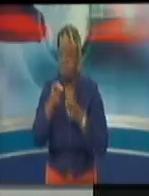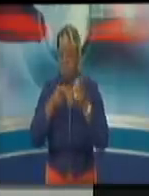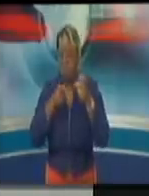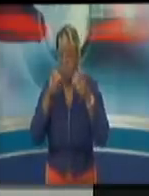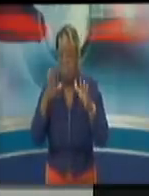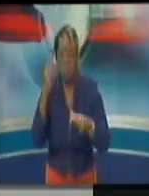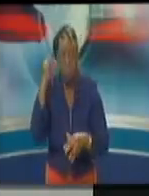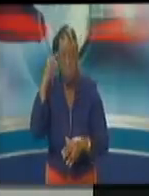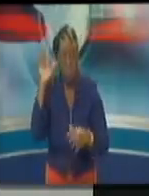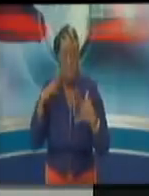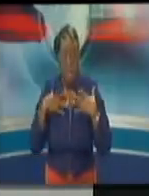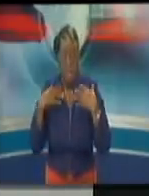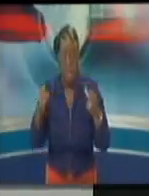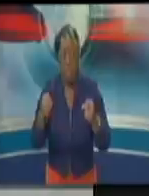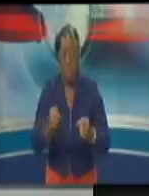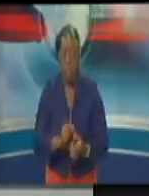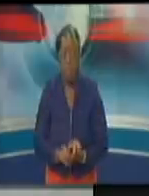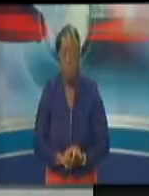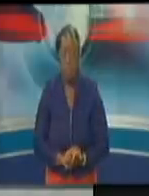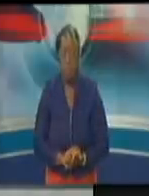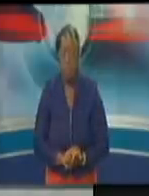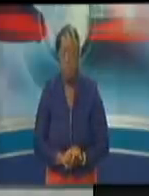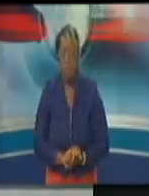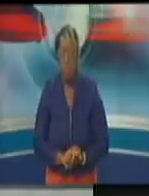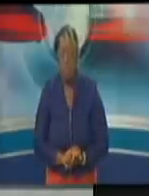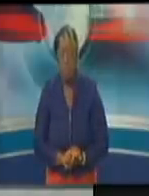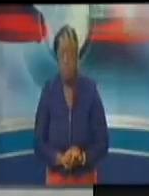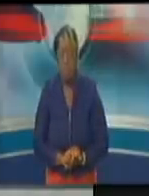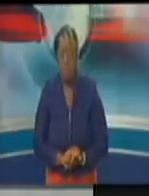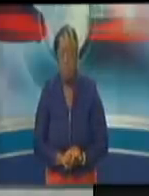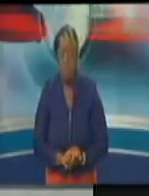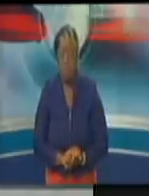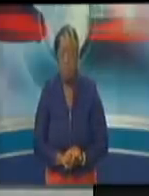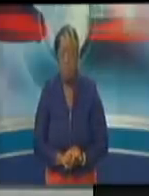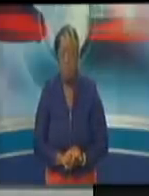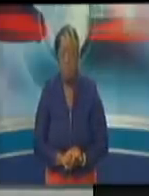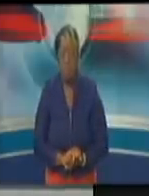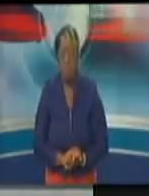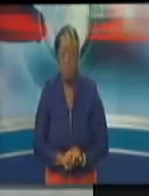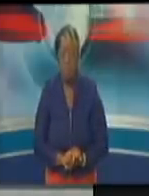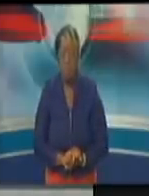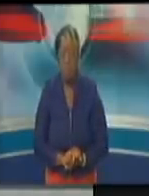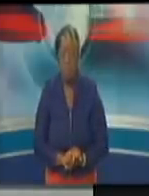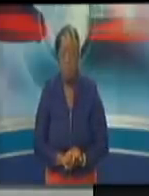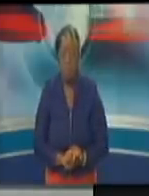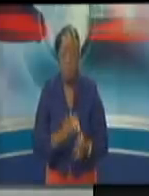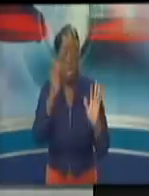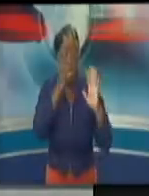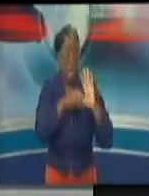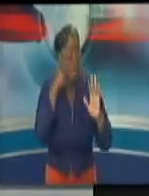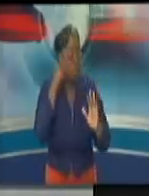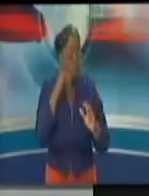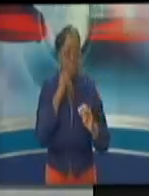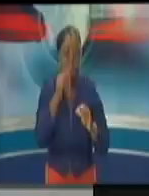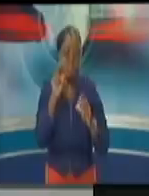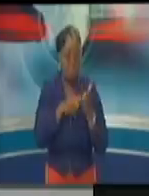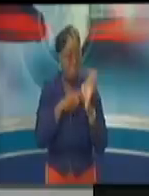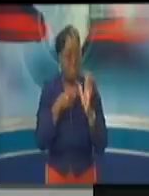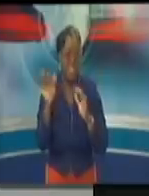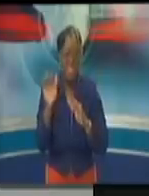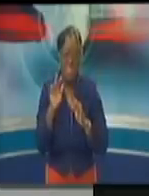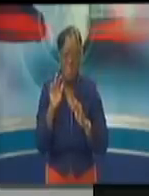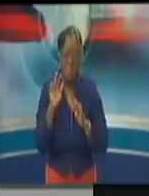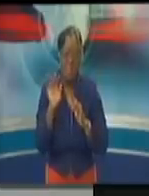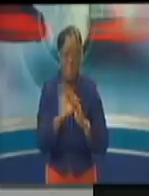My question is, you know, stay-at-home orders or staying at home does not mean the same for everyone. There are families without internet